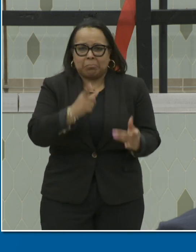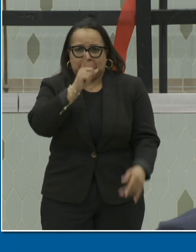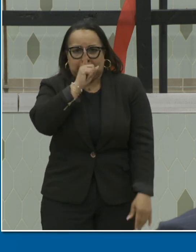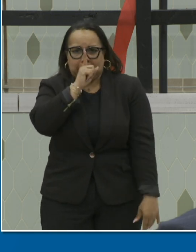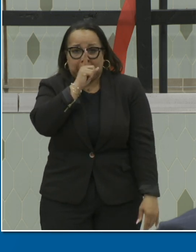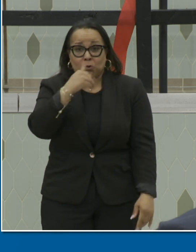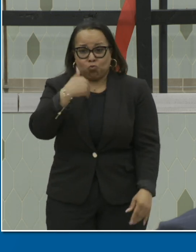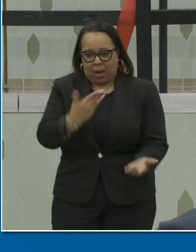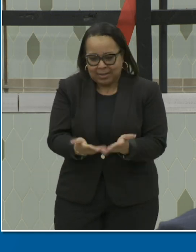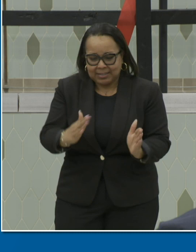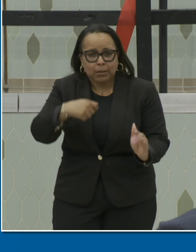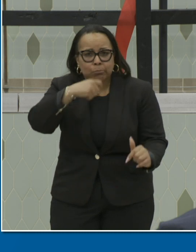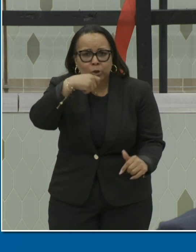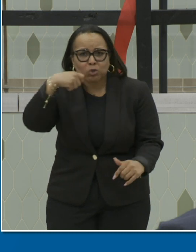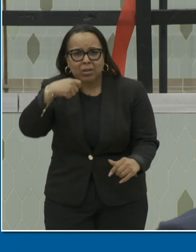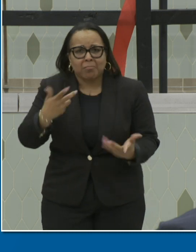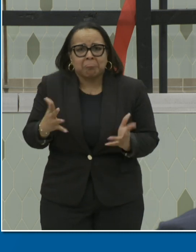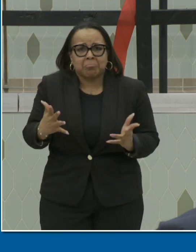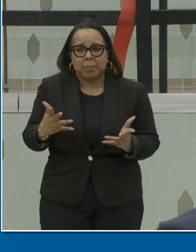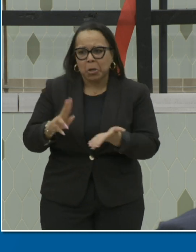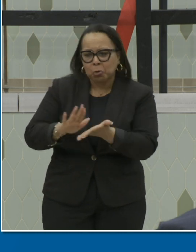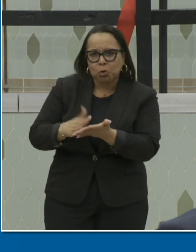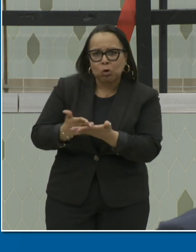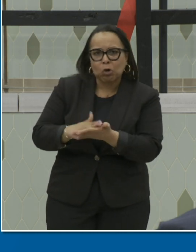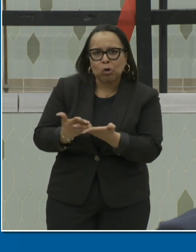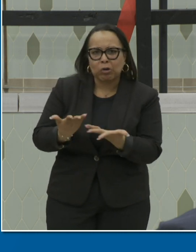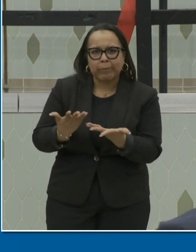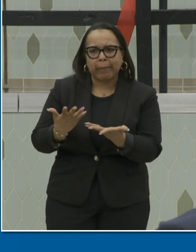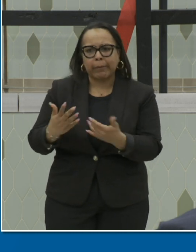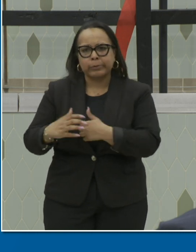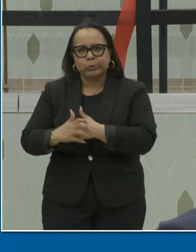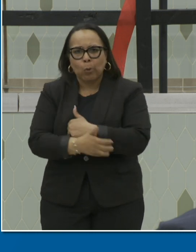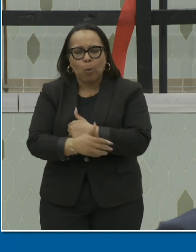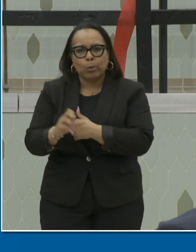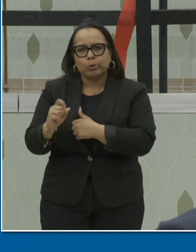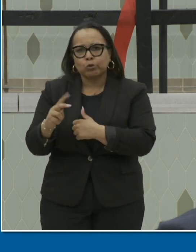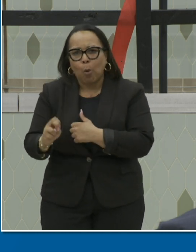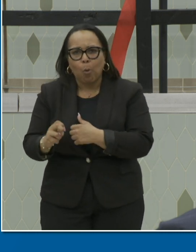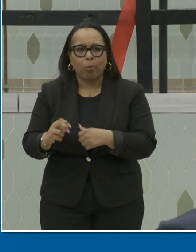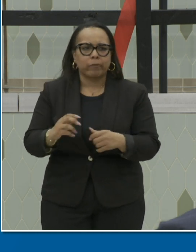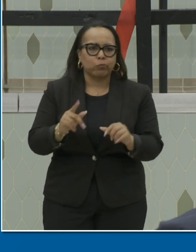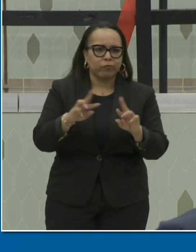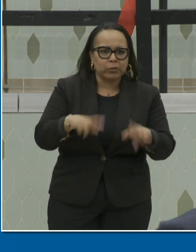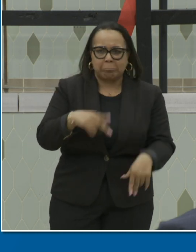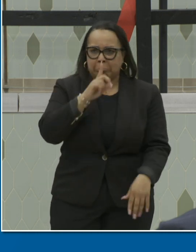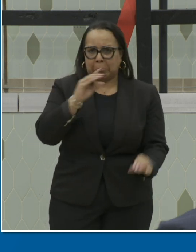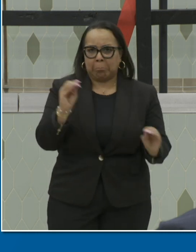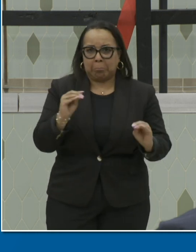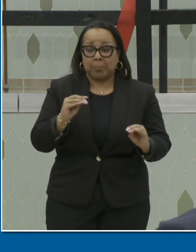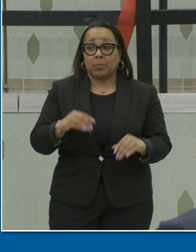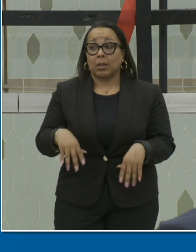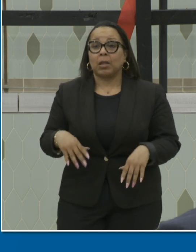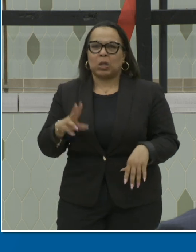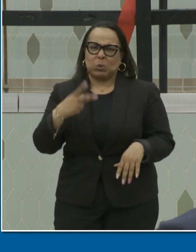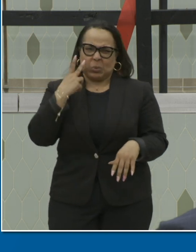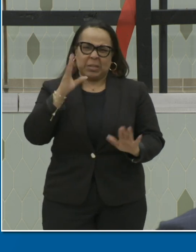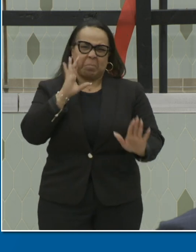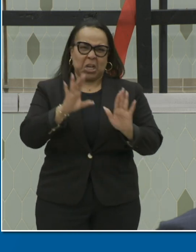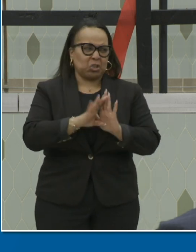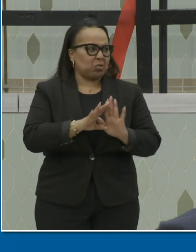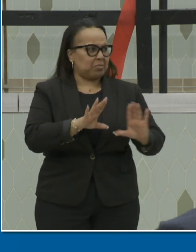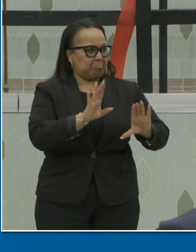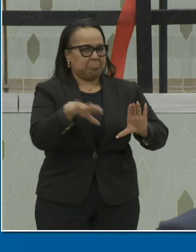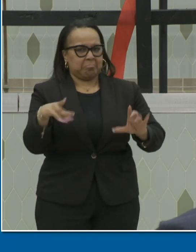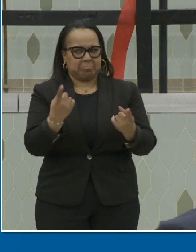There was a sink to brush your teeth in each room, but there were no cooking facilities. And when the Y was done, and you'll see some